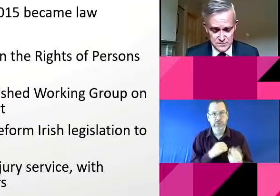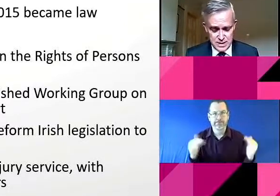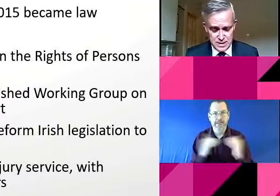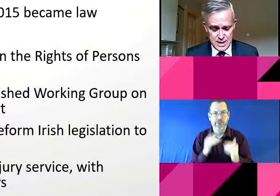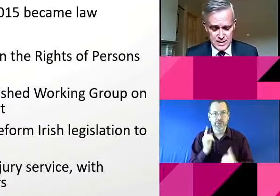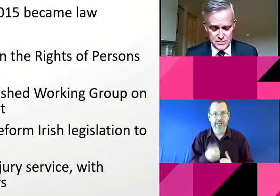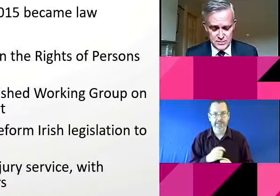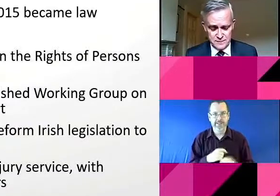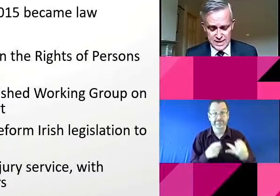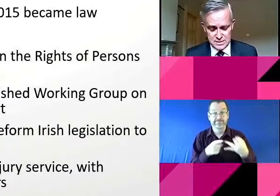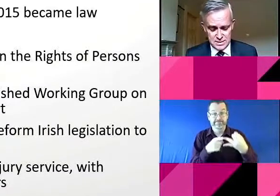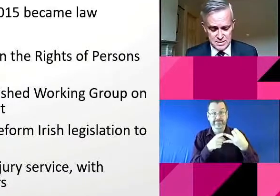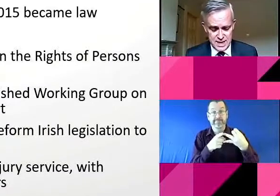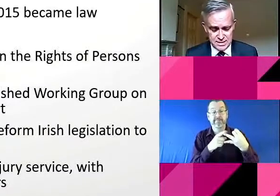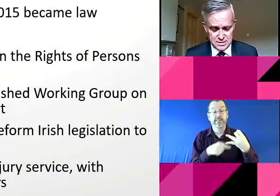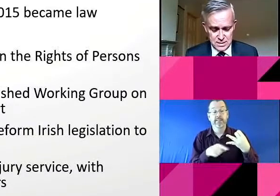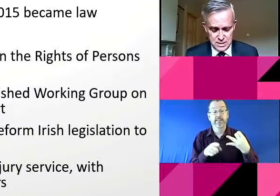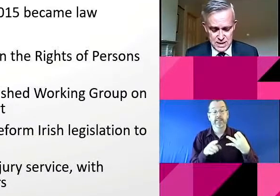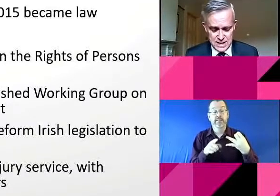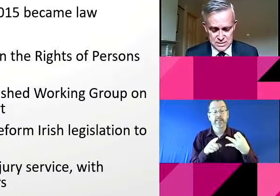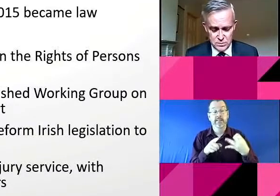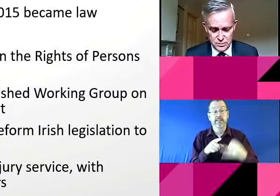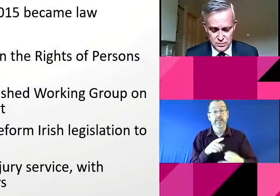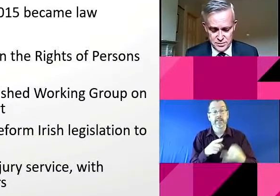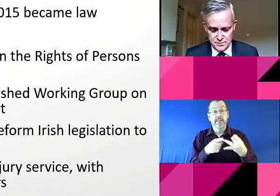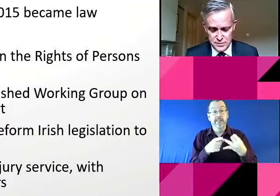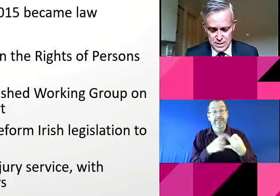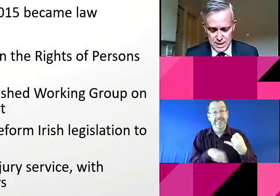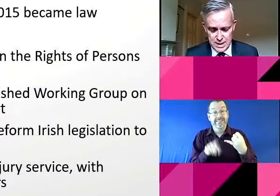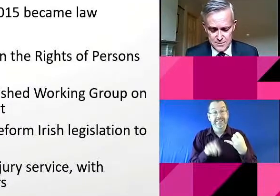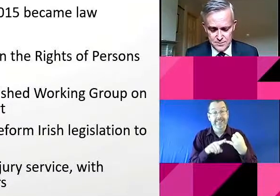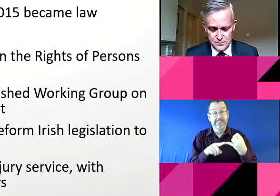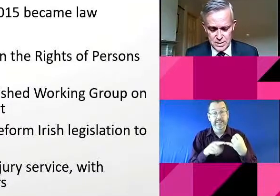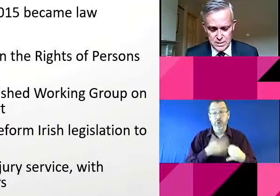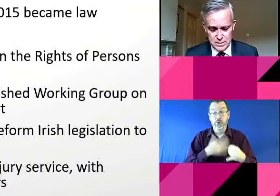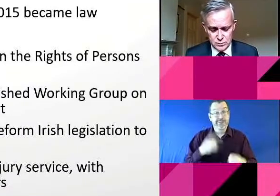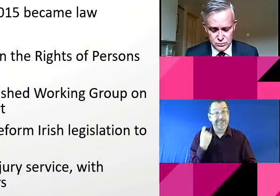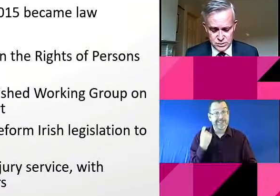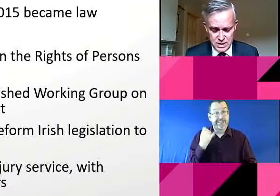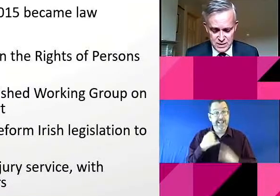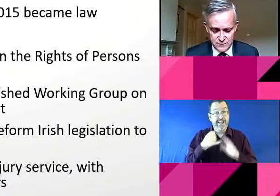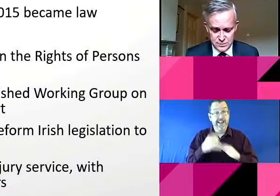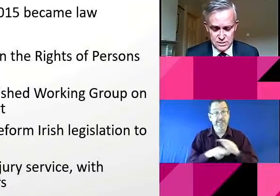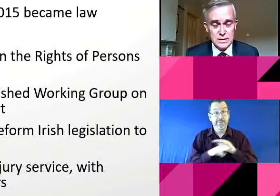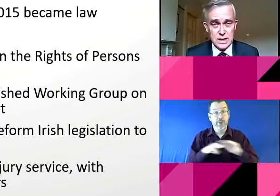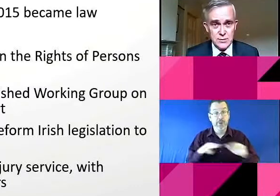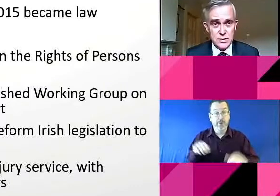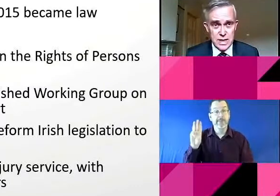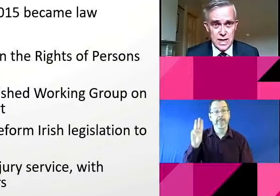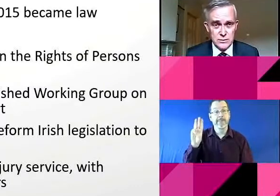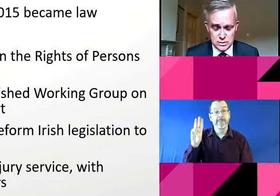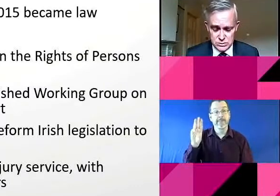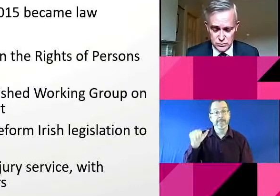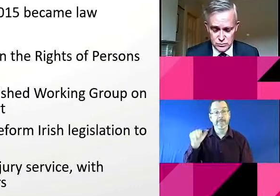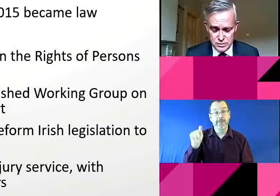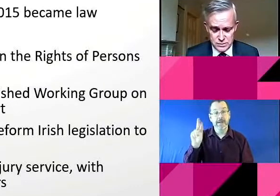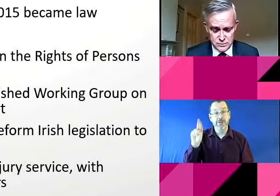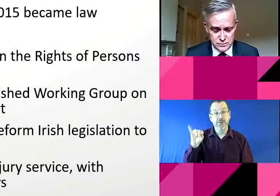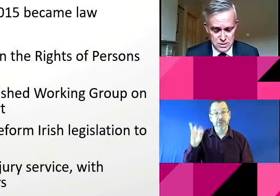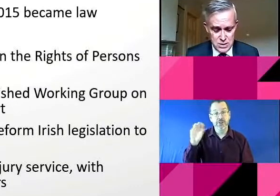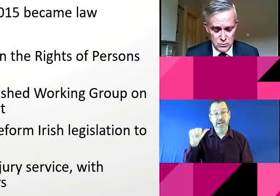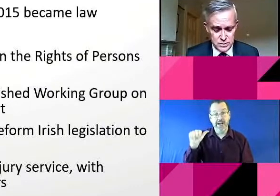perhaps, the fact that last month, Patricia Heffernan carried out